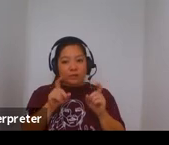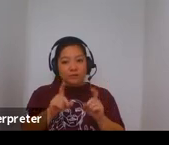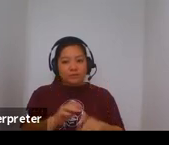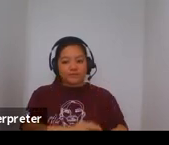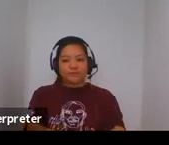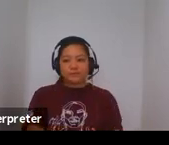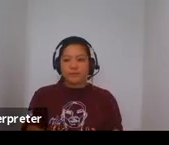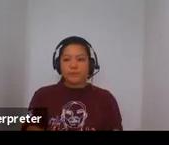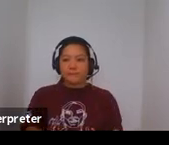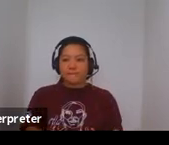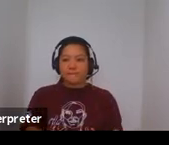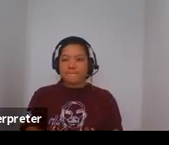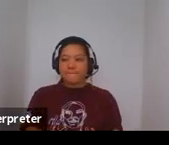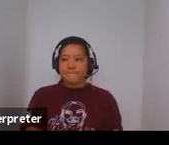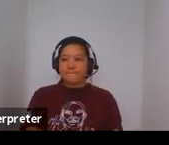I think,